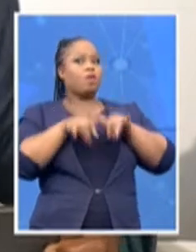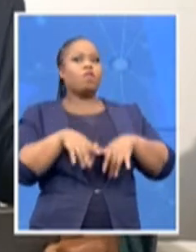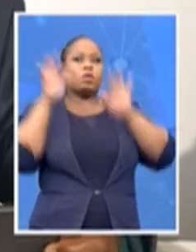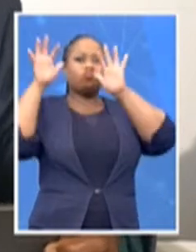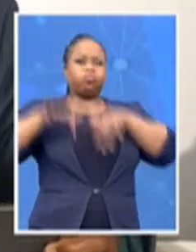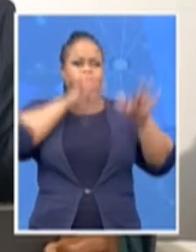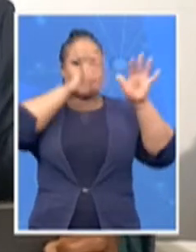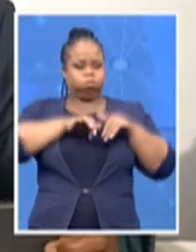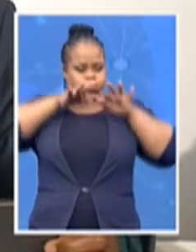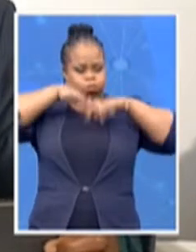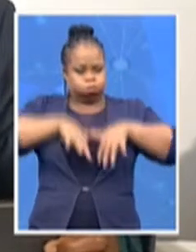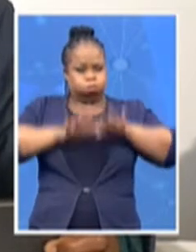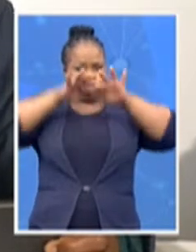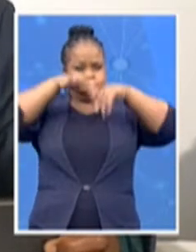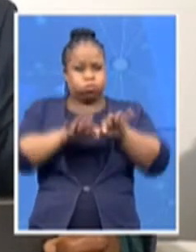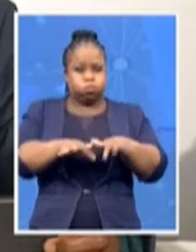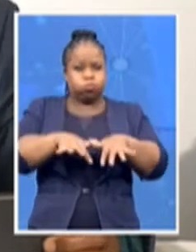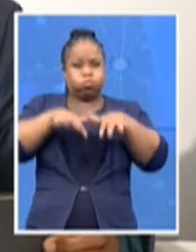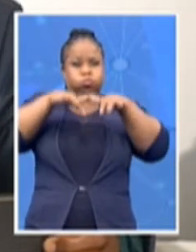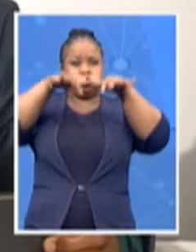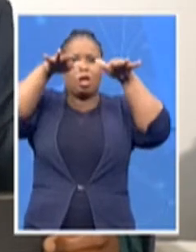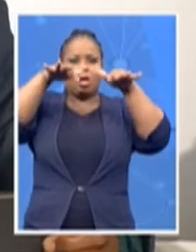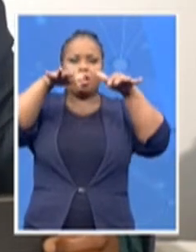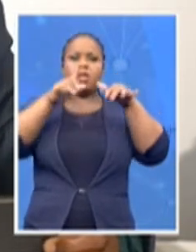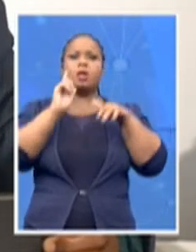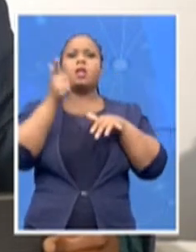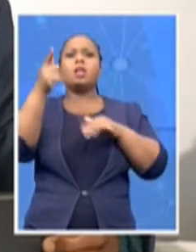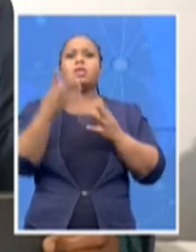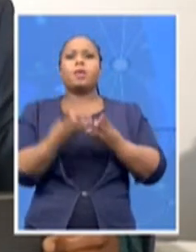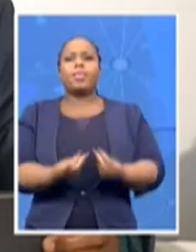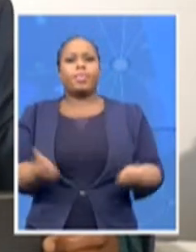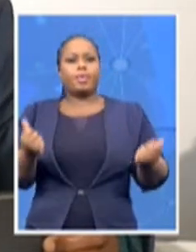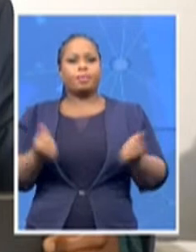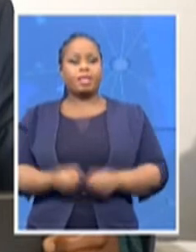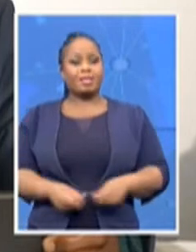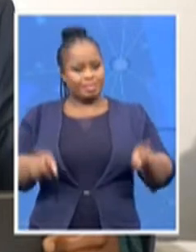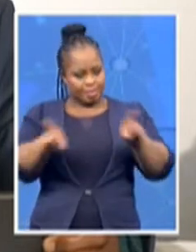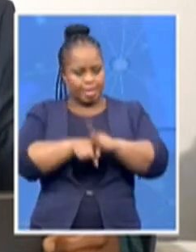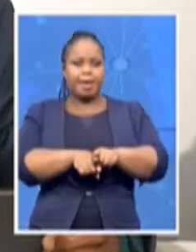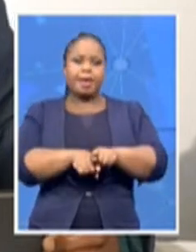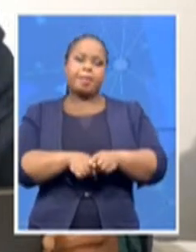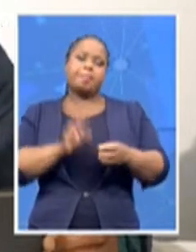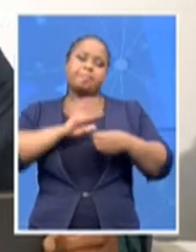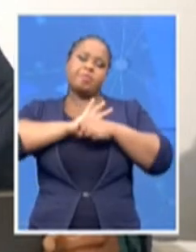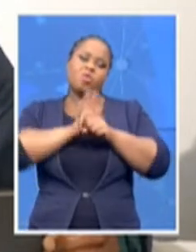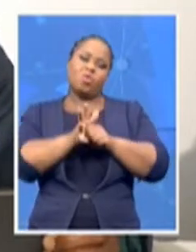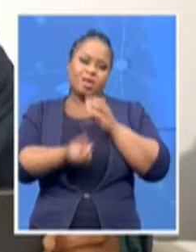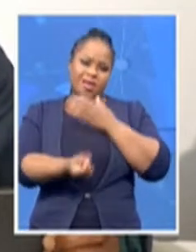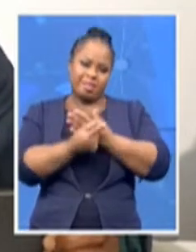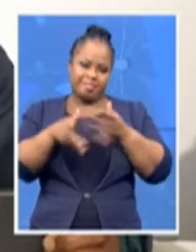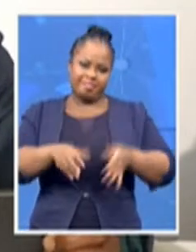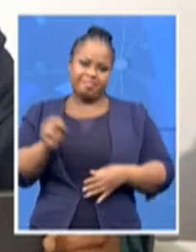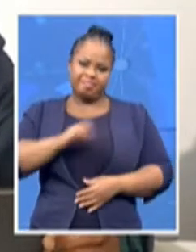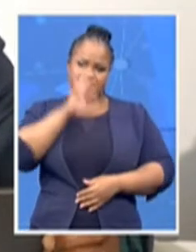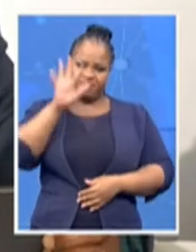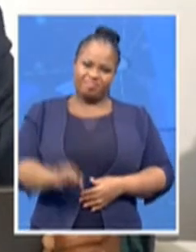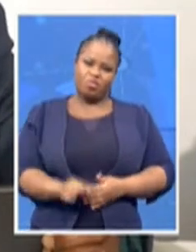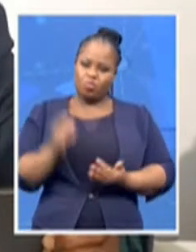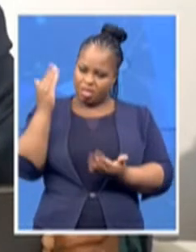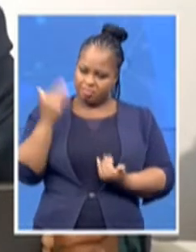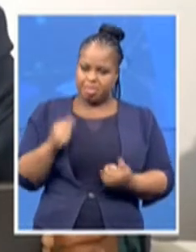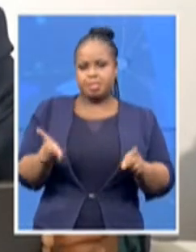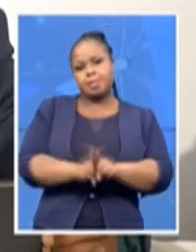of COVID started and arrived in South Africa, we also expected the same thing, that it will be a